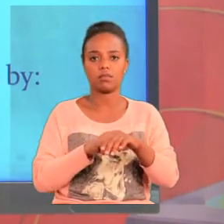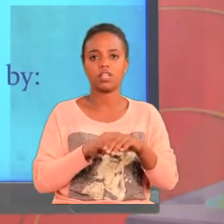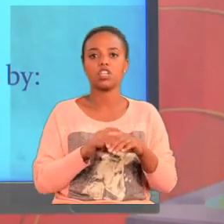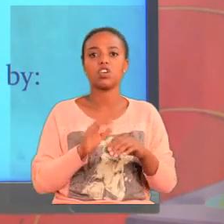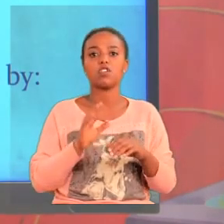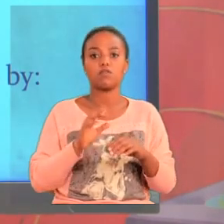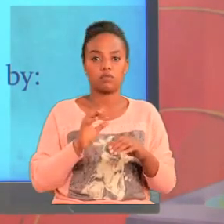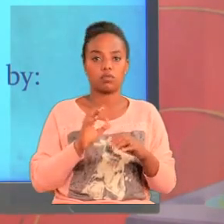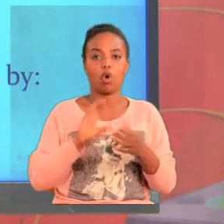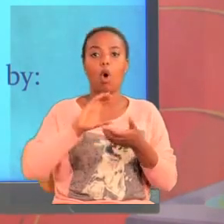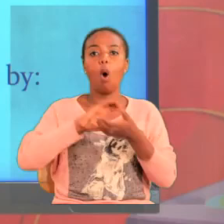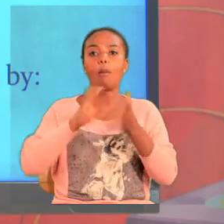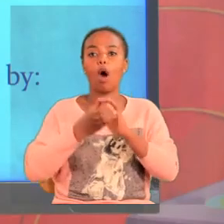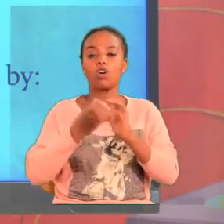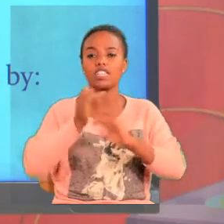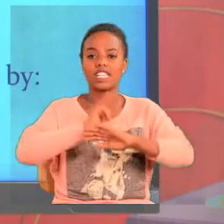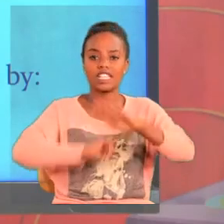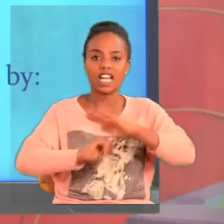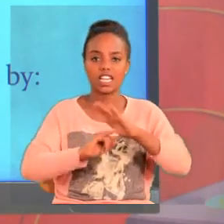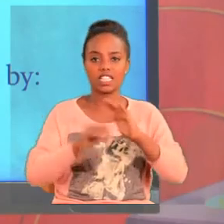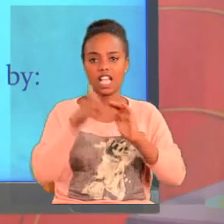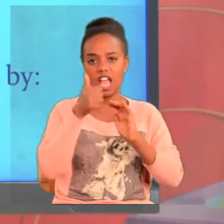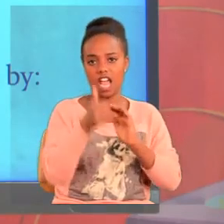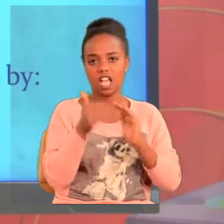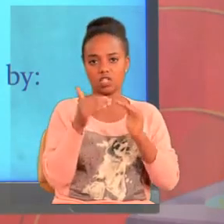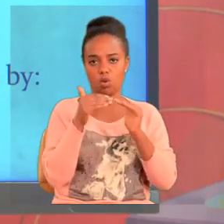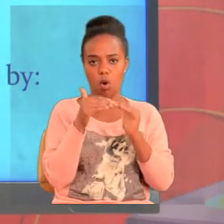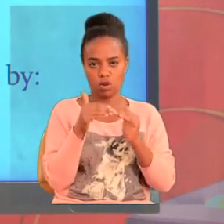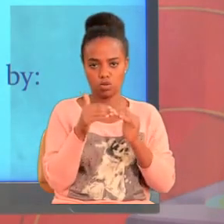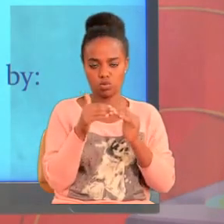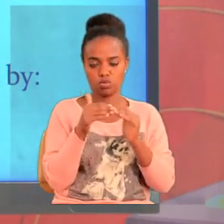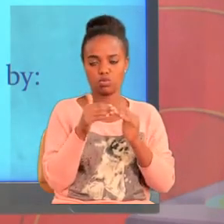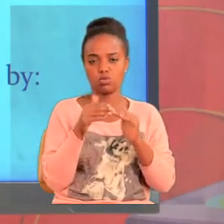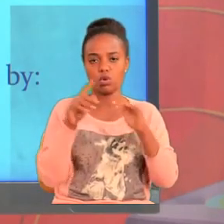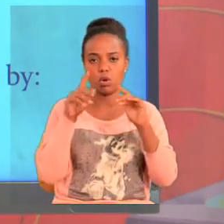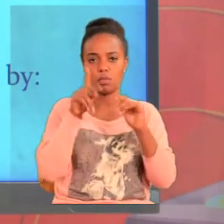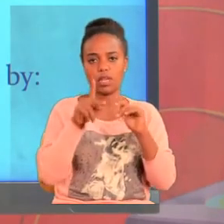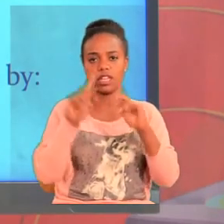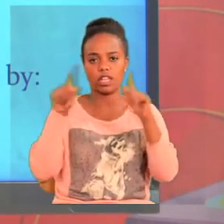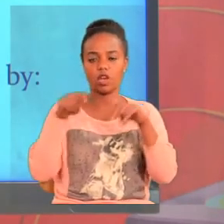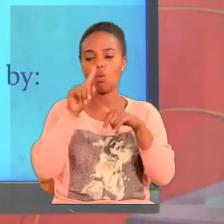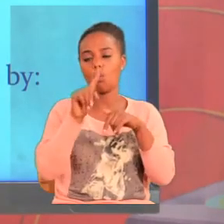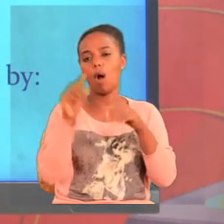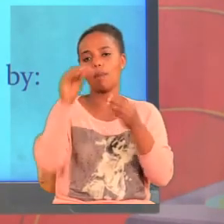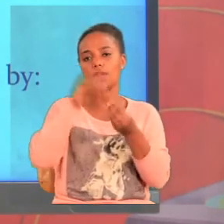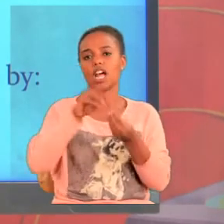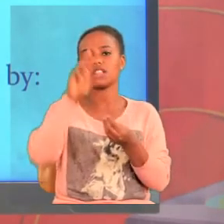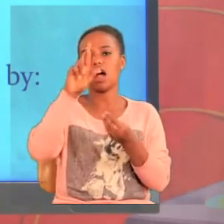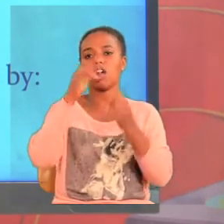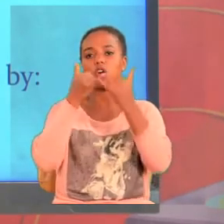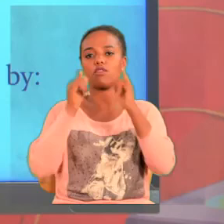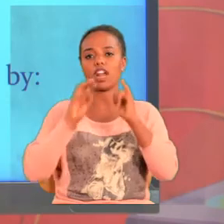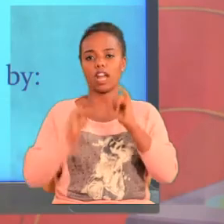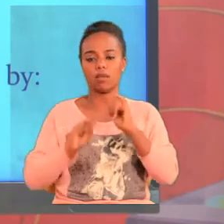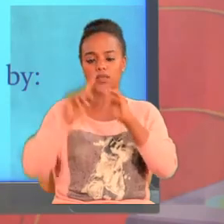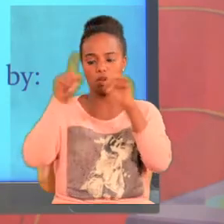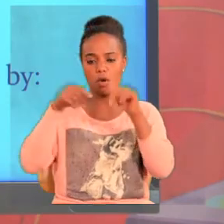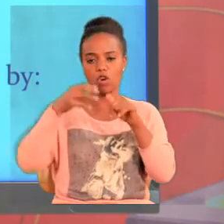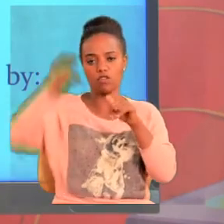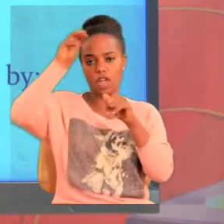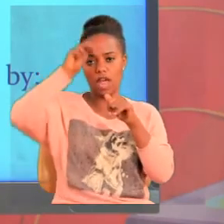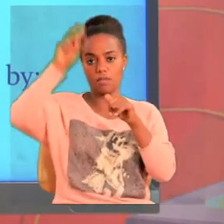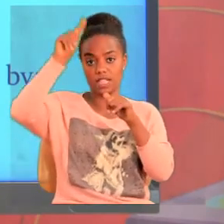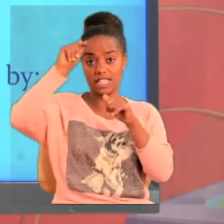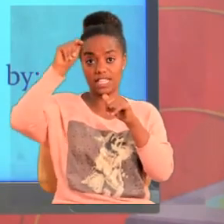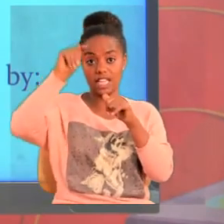by this formula. Amount is equal to the principal into 1 plus R over M, the power of